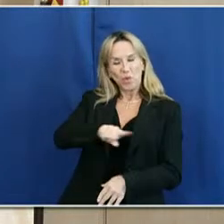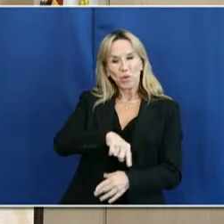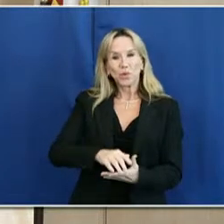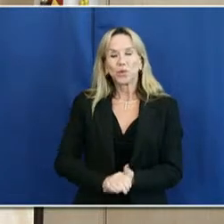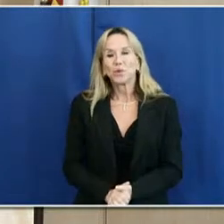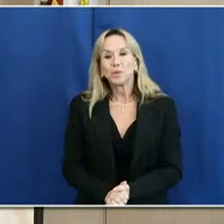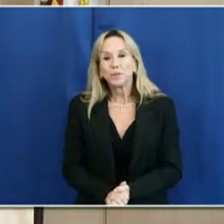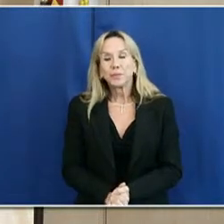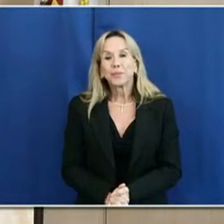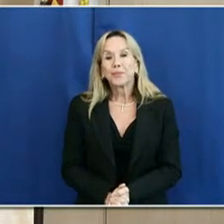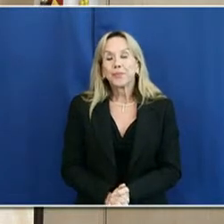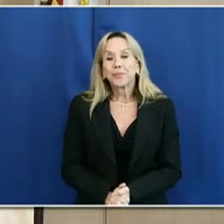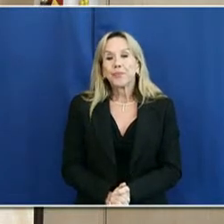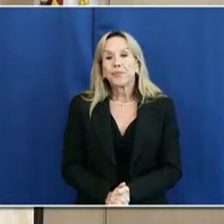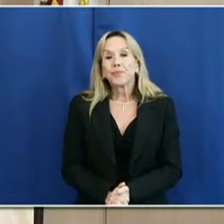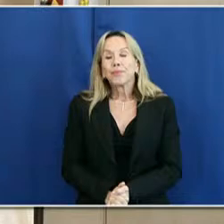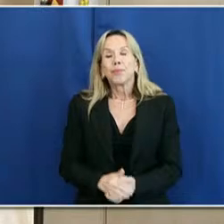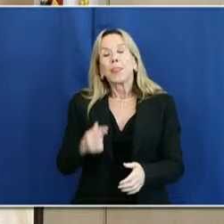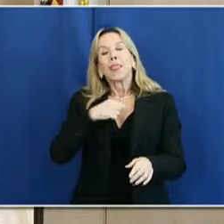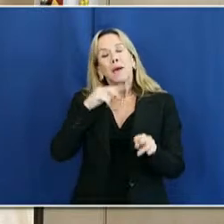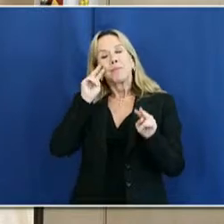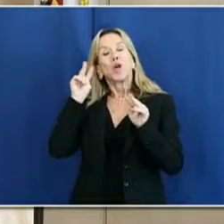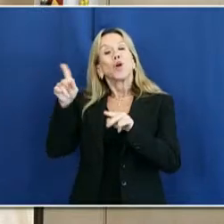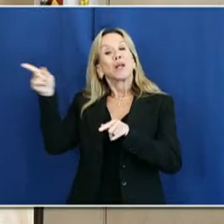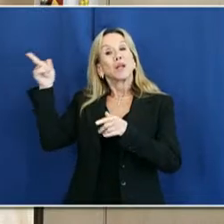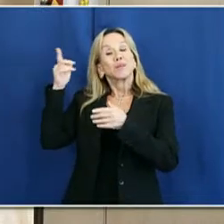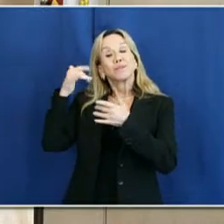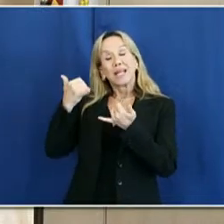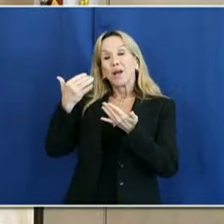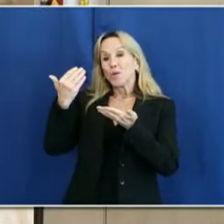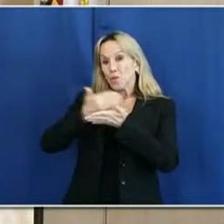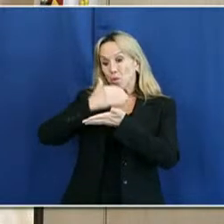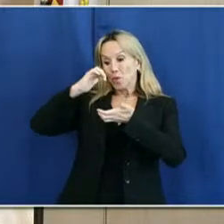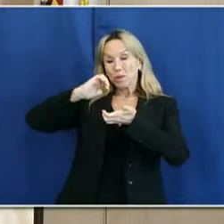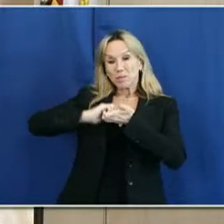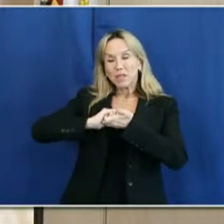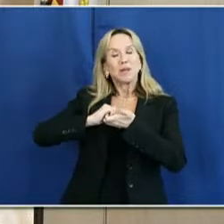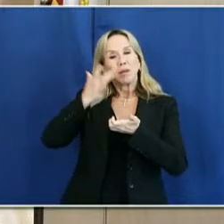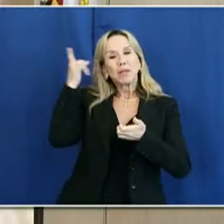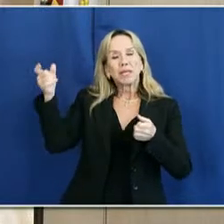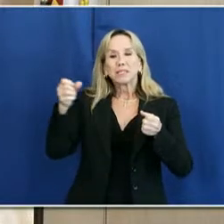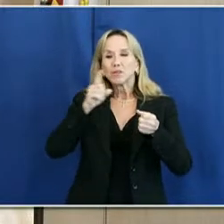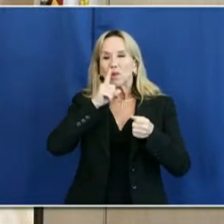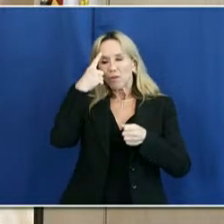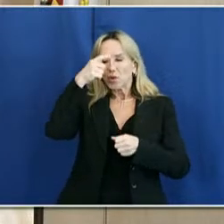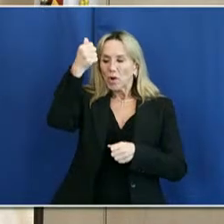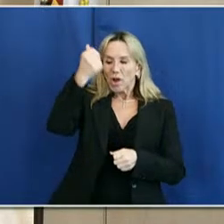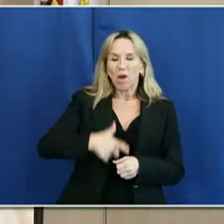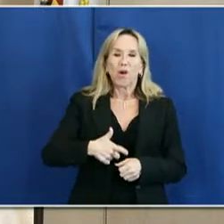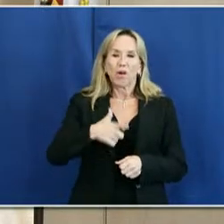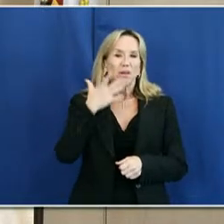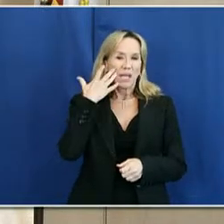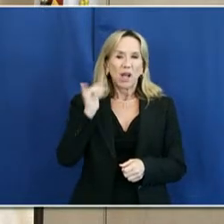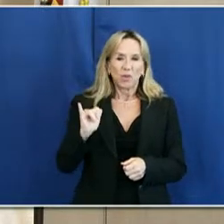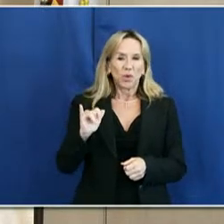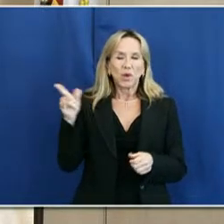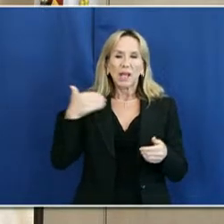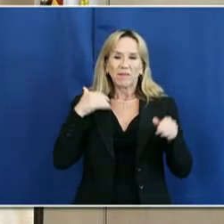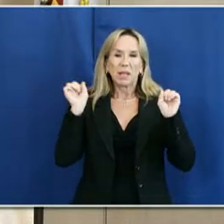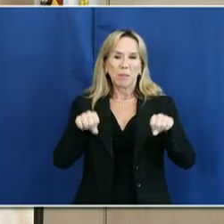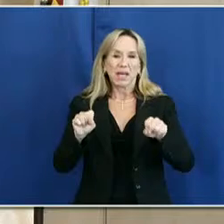I look at that partnership as an expansion of capacity for the entire state. And